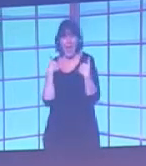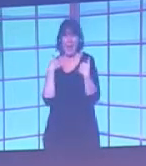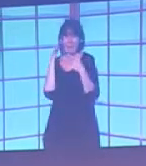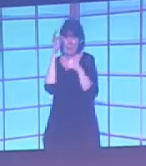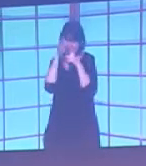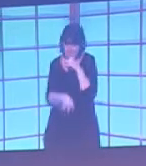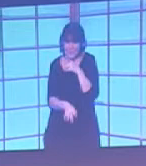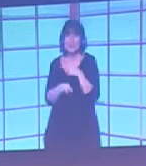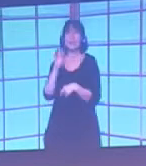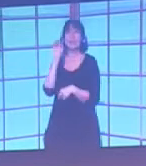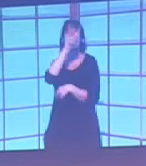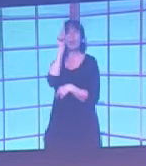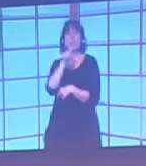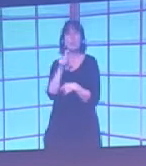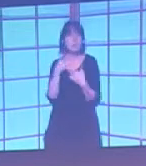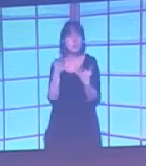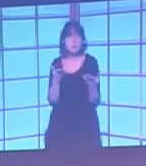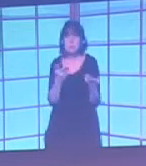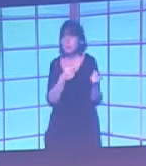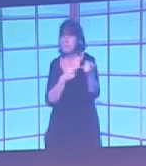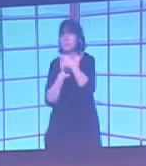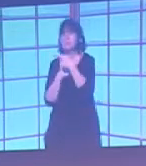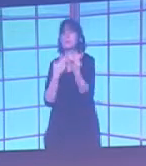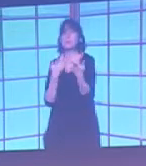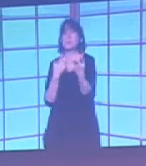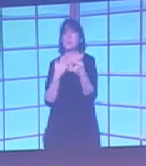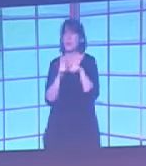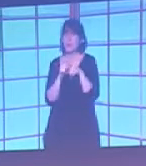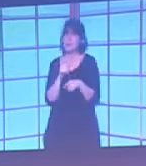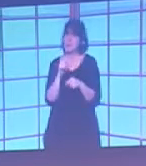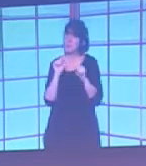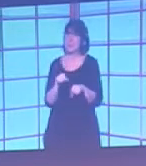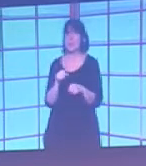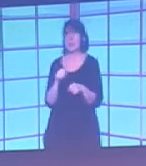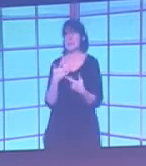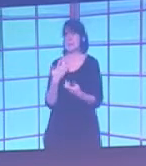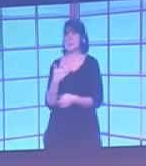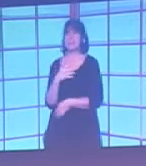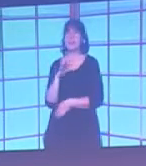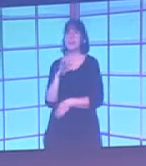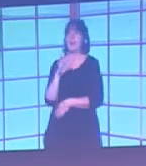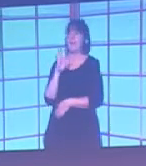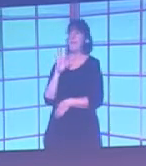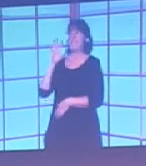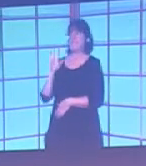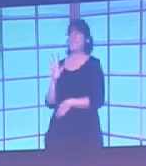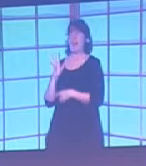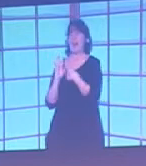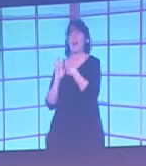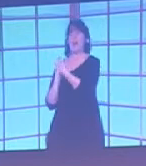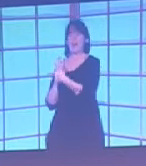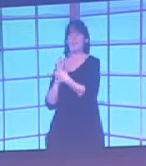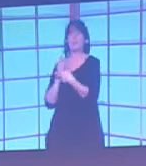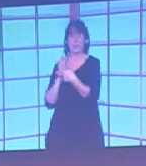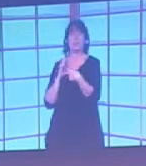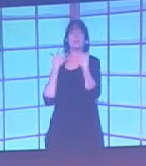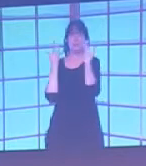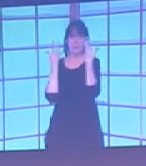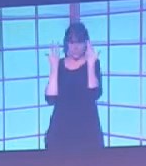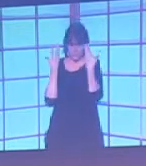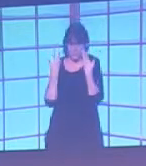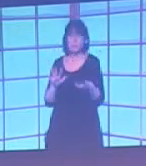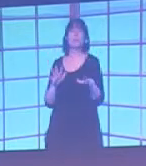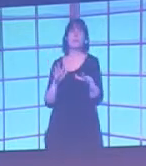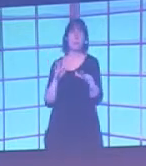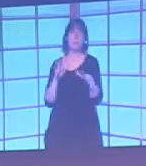Here's your opportunity from 5 people who actually have been on this journey and understand the